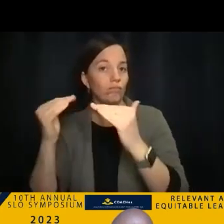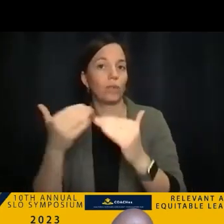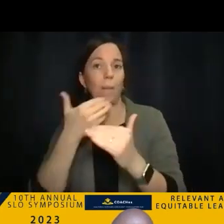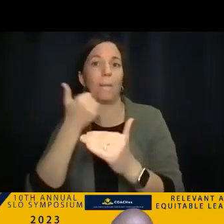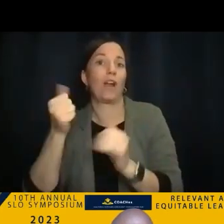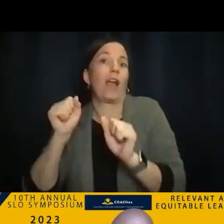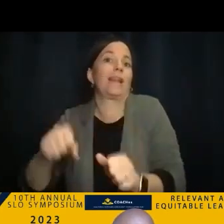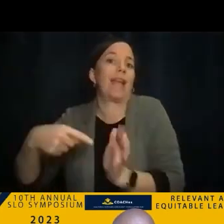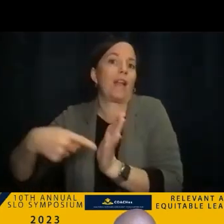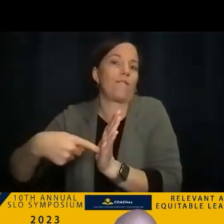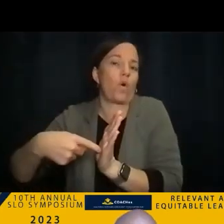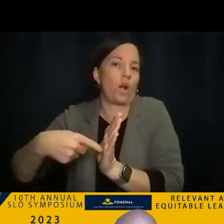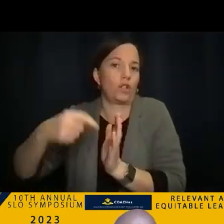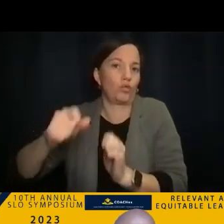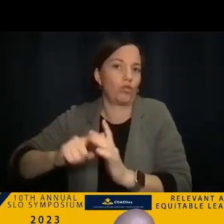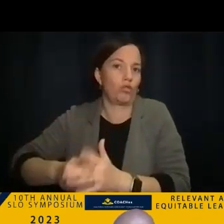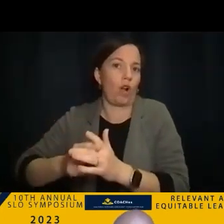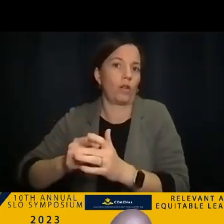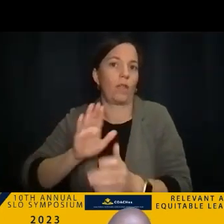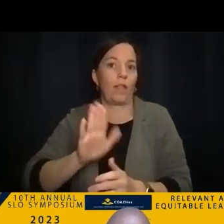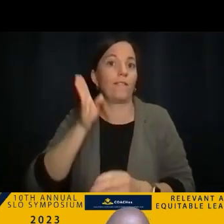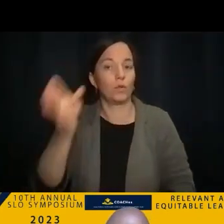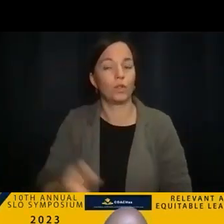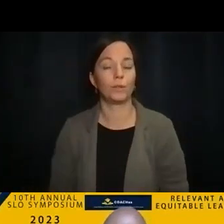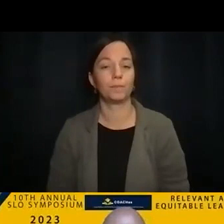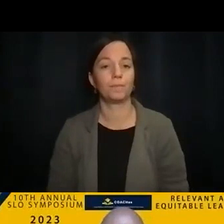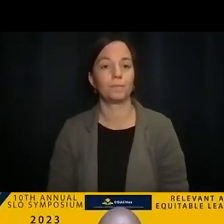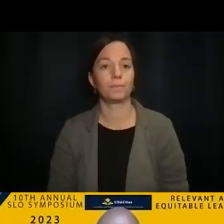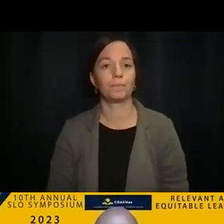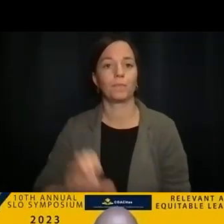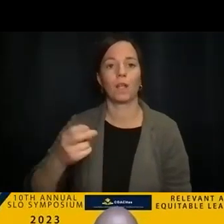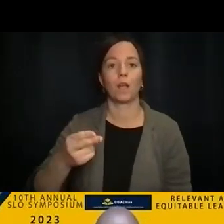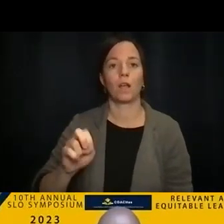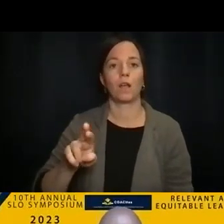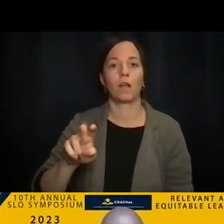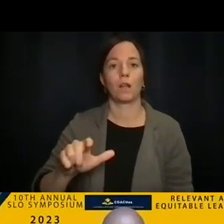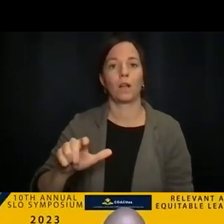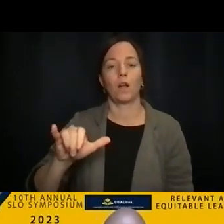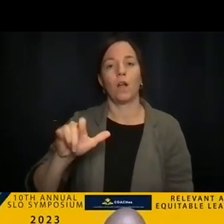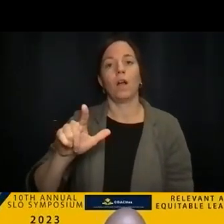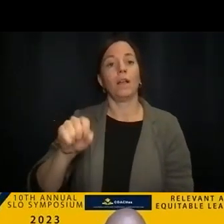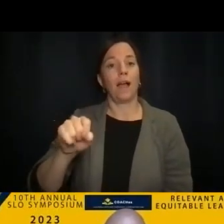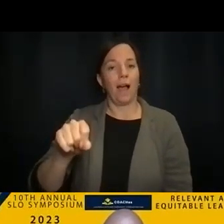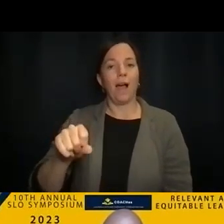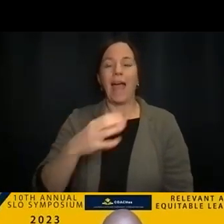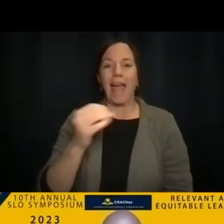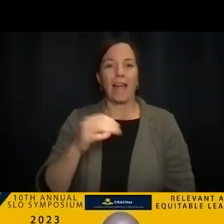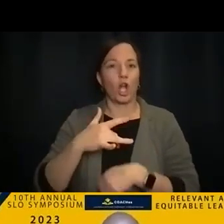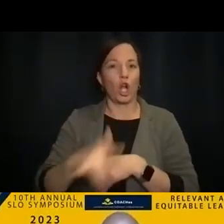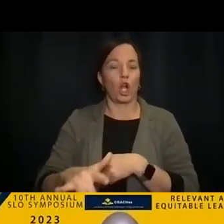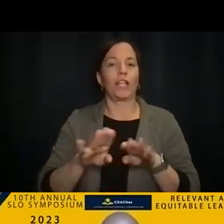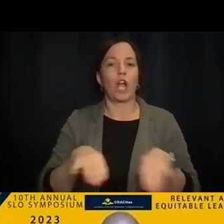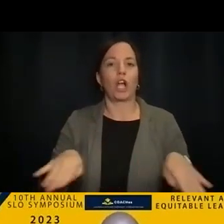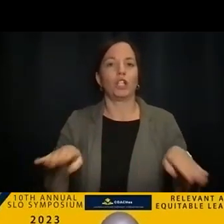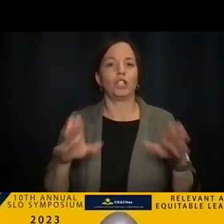them to jumpstart their futures. Yeah, Amanda, to your point about early childhood education, like there's very little